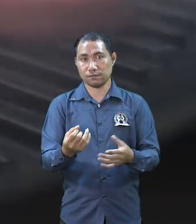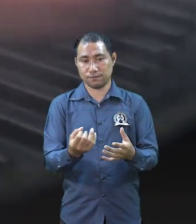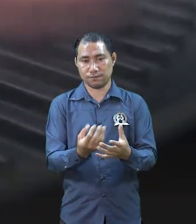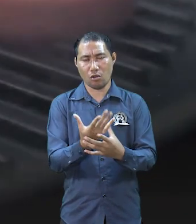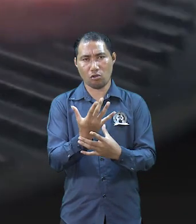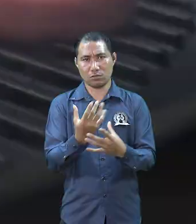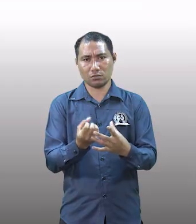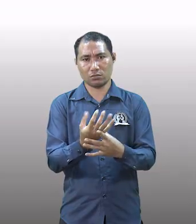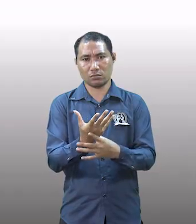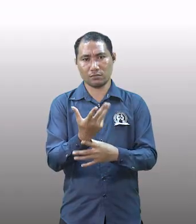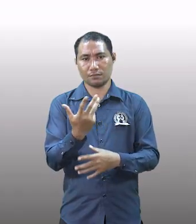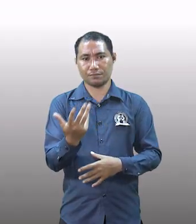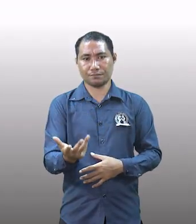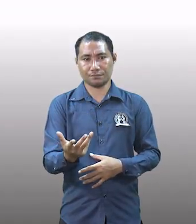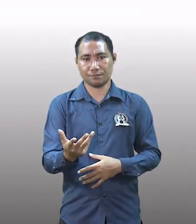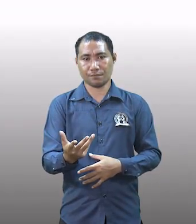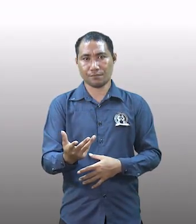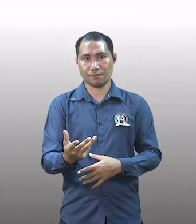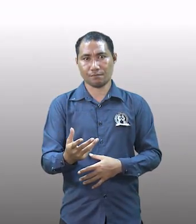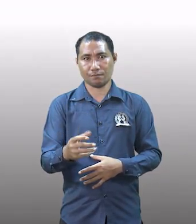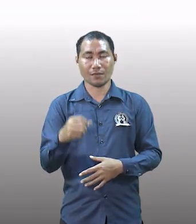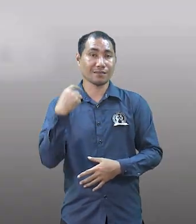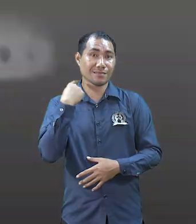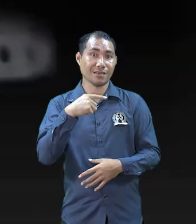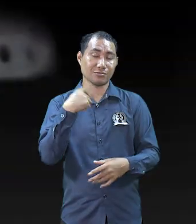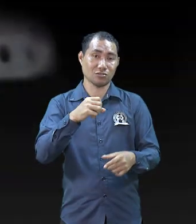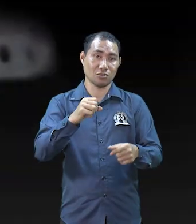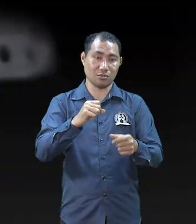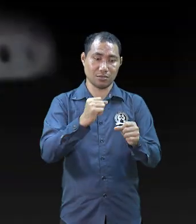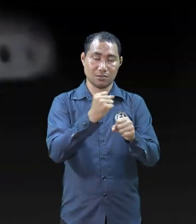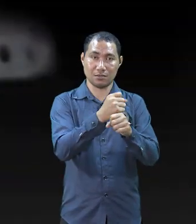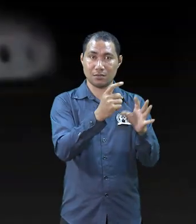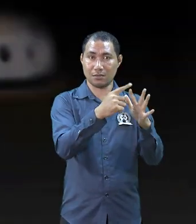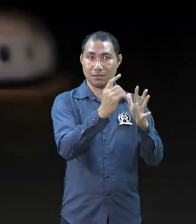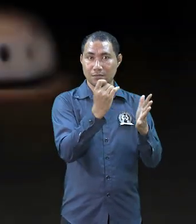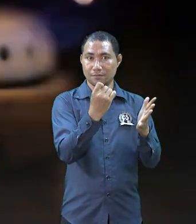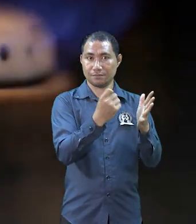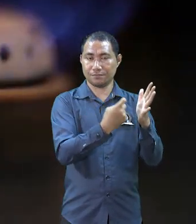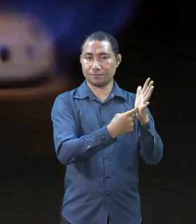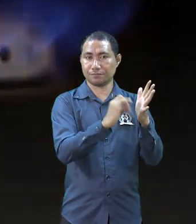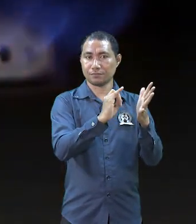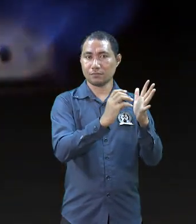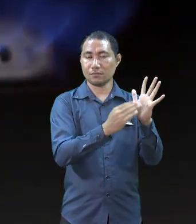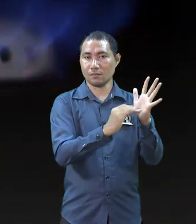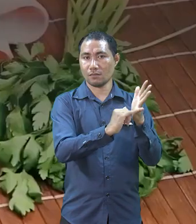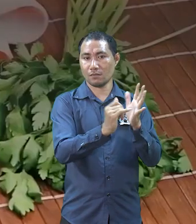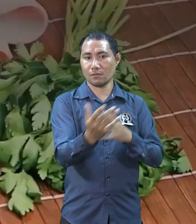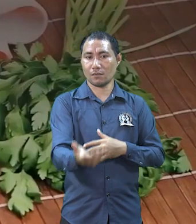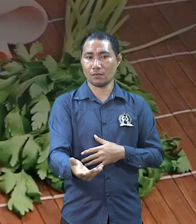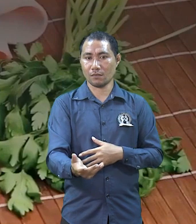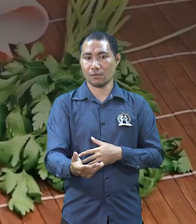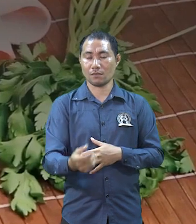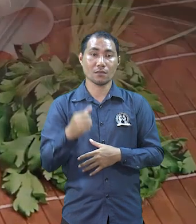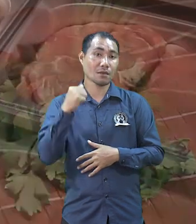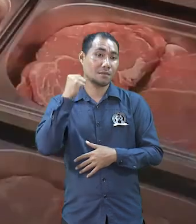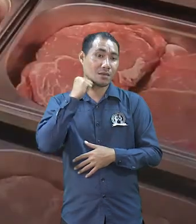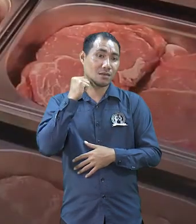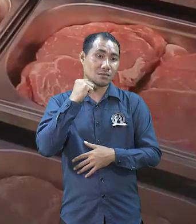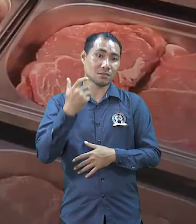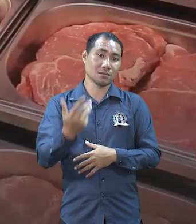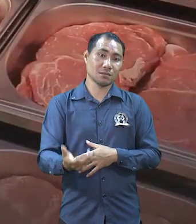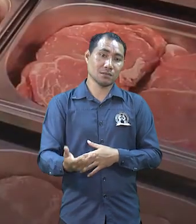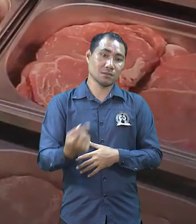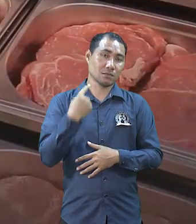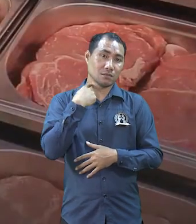hot. Heat kills germs. Cook to safe temperatures. Meat.